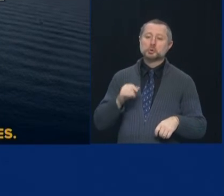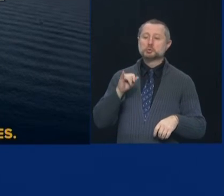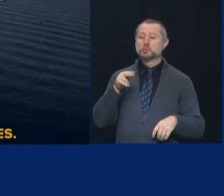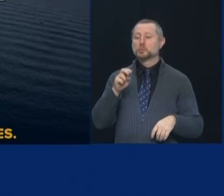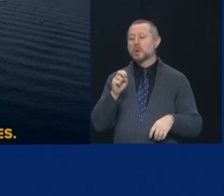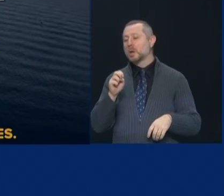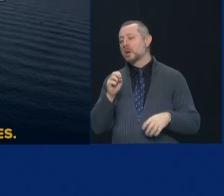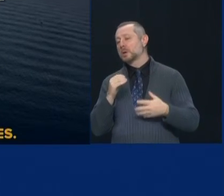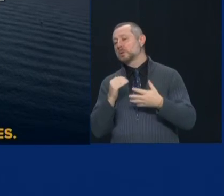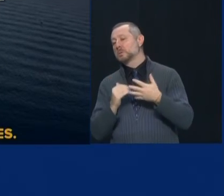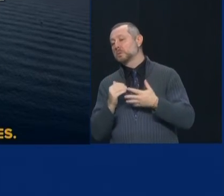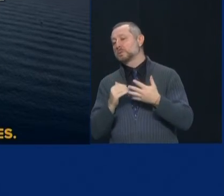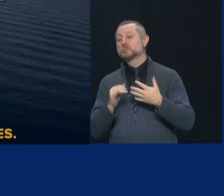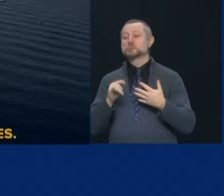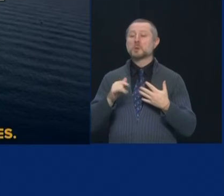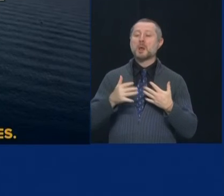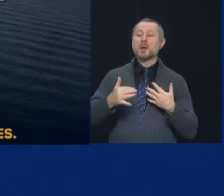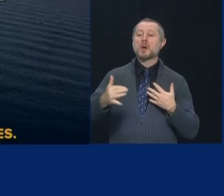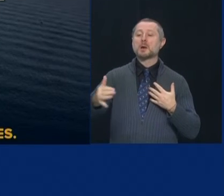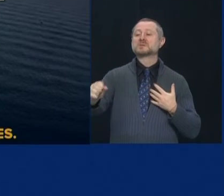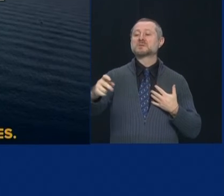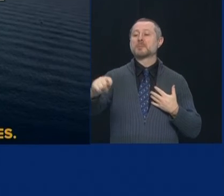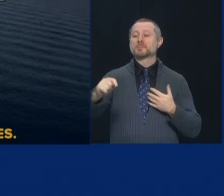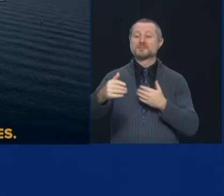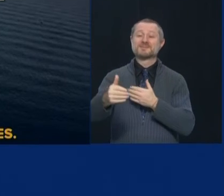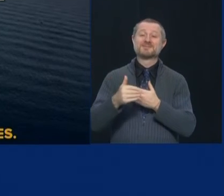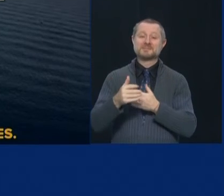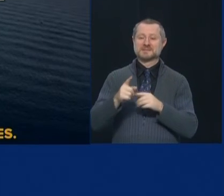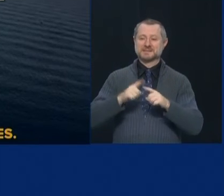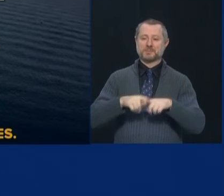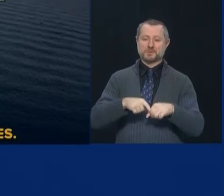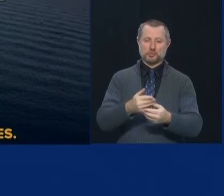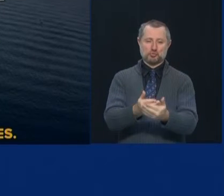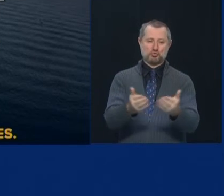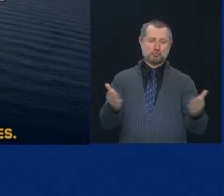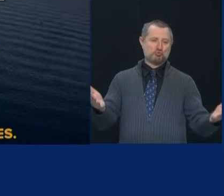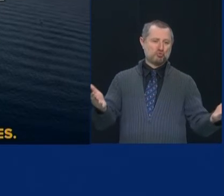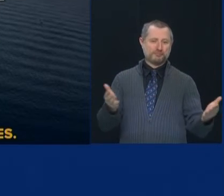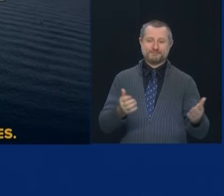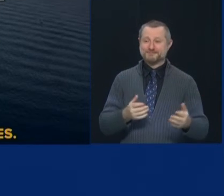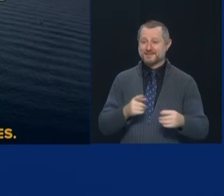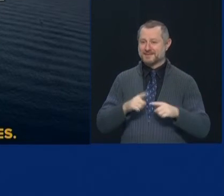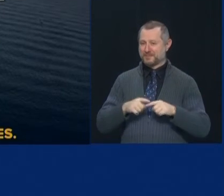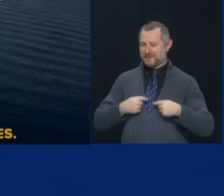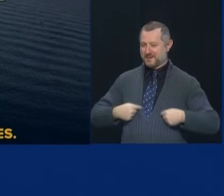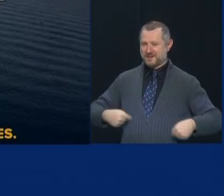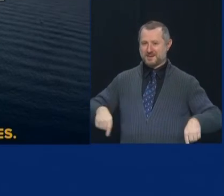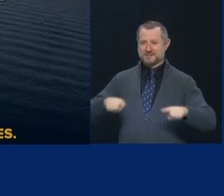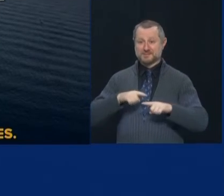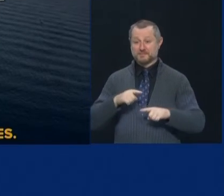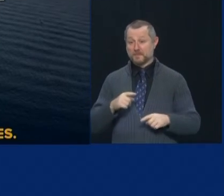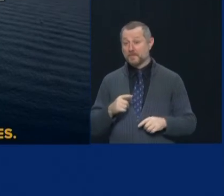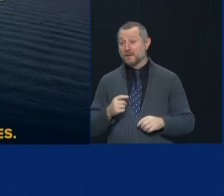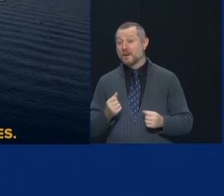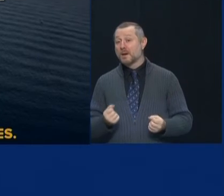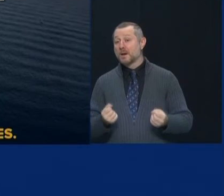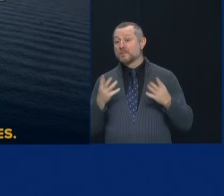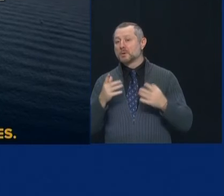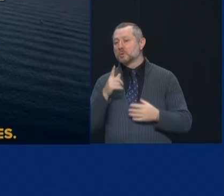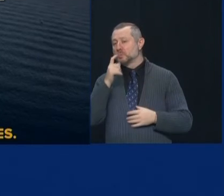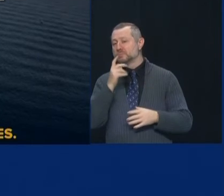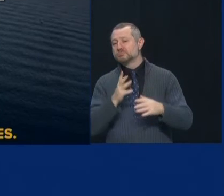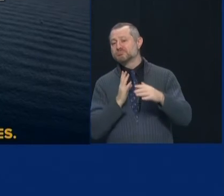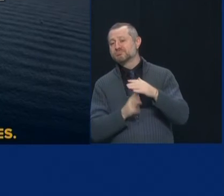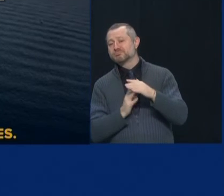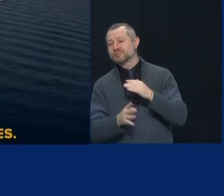late as September, depends on us. Depends on us how many people go into the hospital, depends